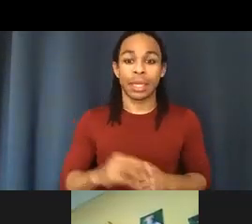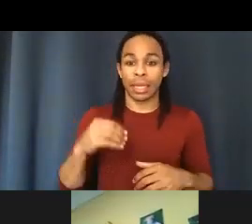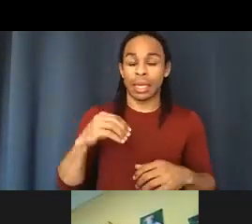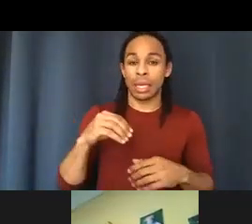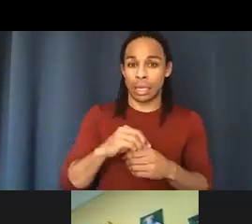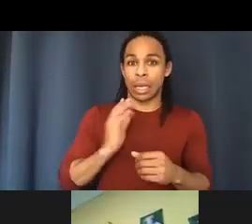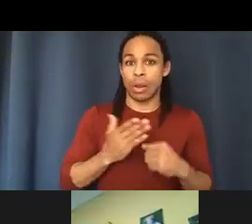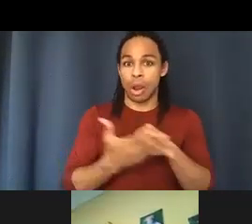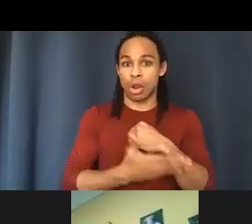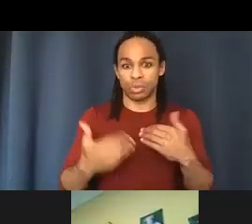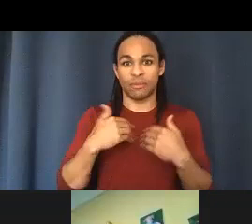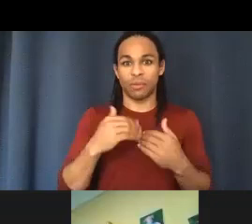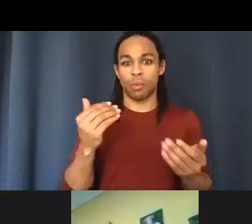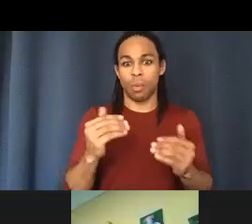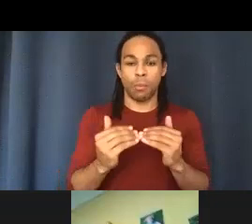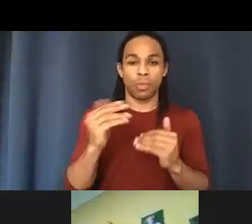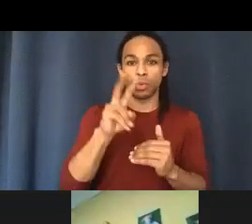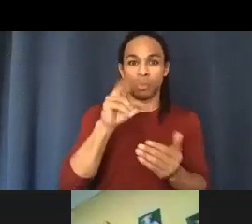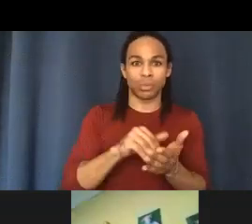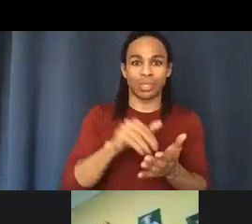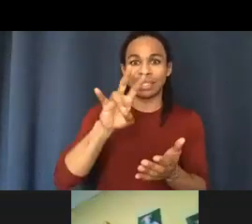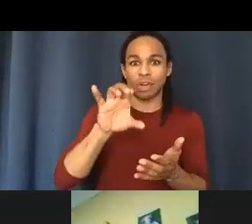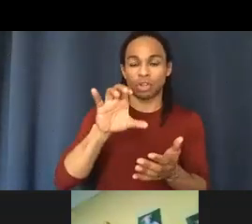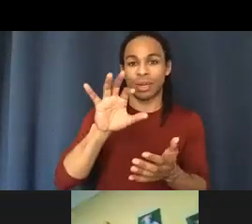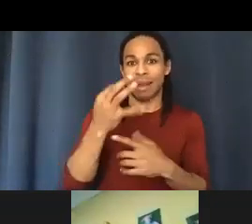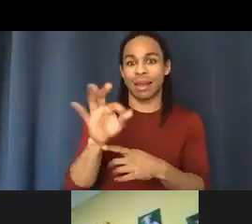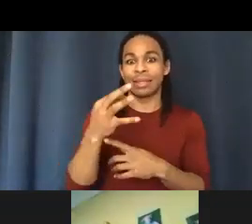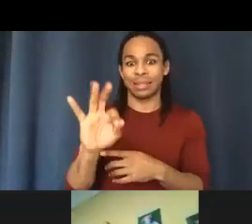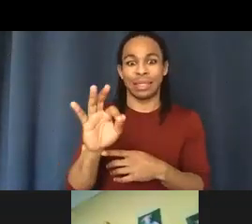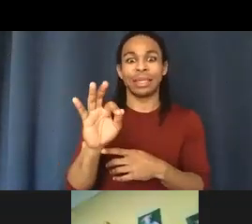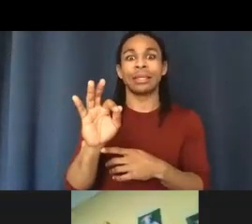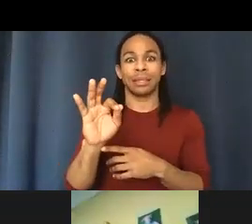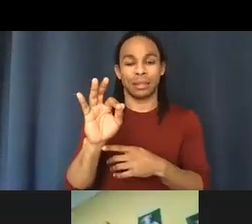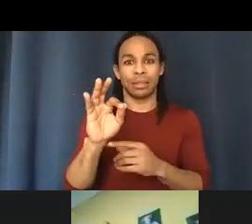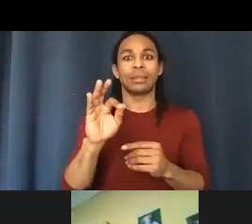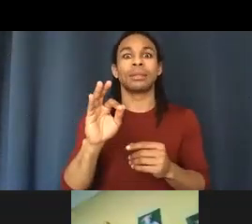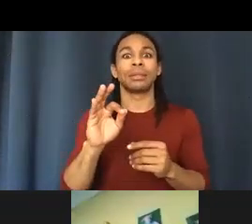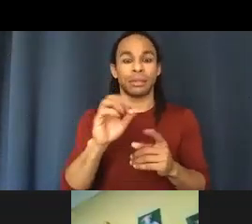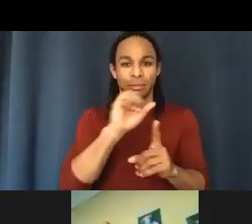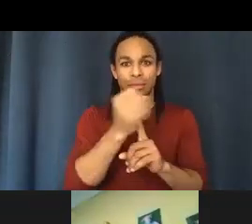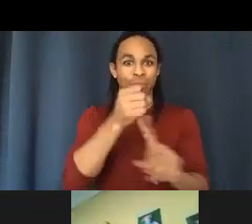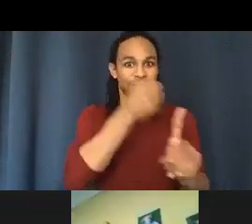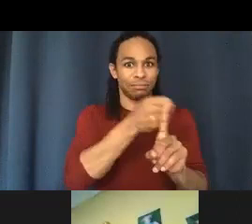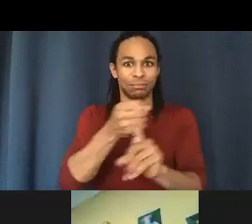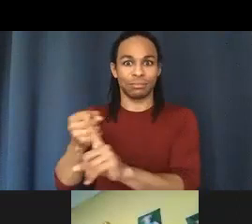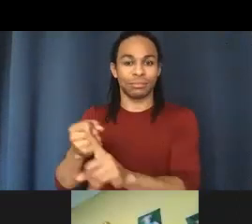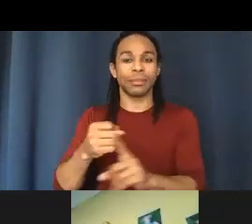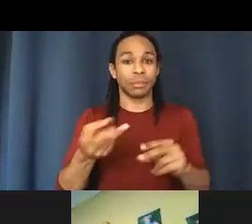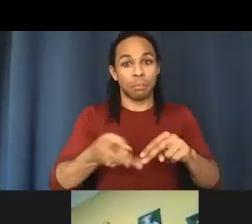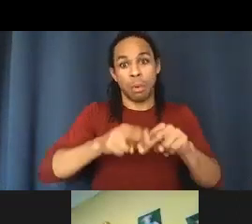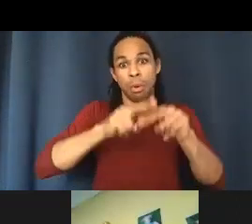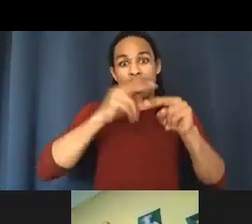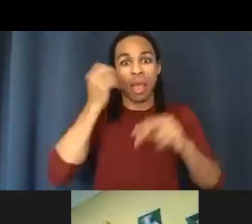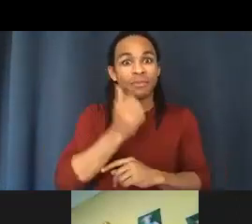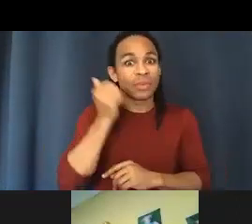2,719 cases, and so the numbers rising by the day. It is something that is really affecting us, and especially